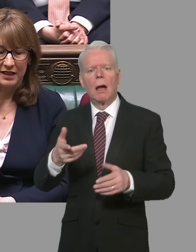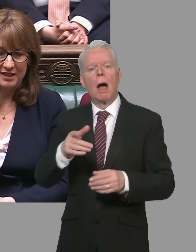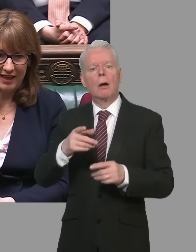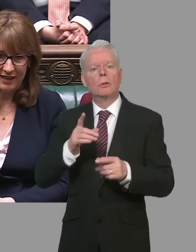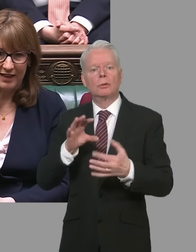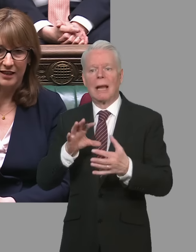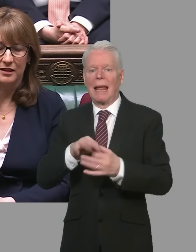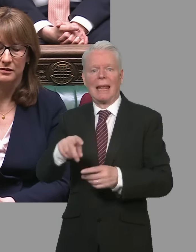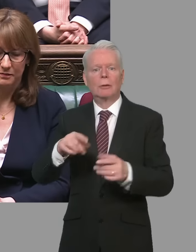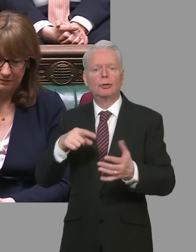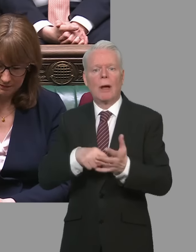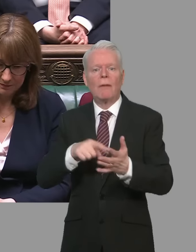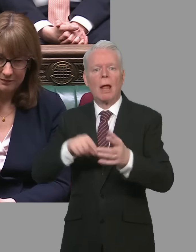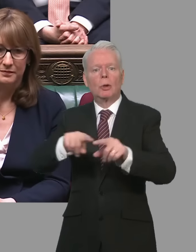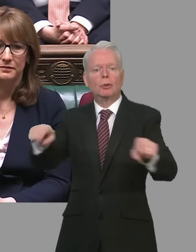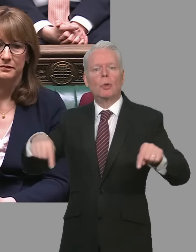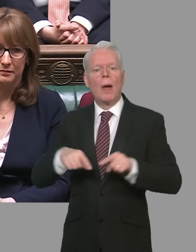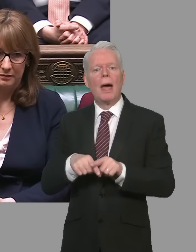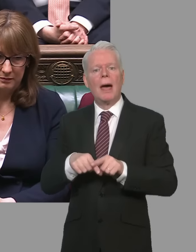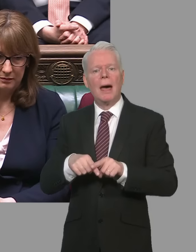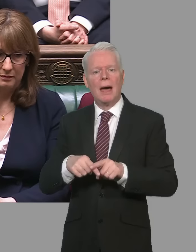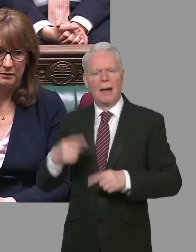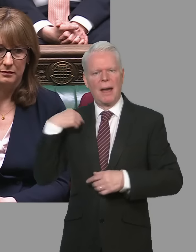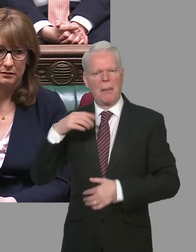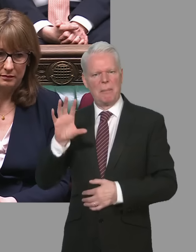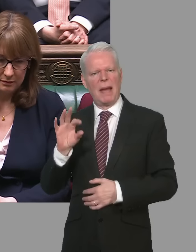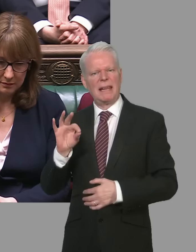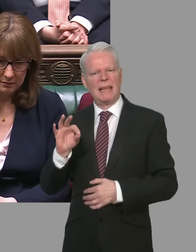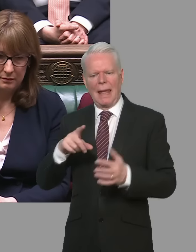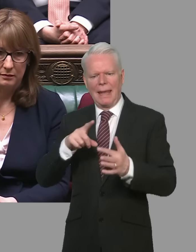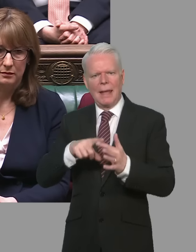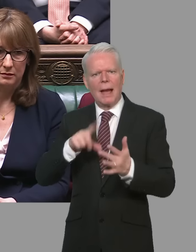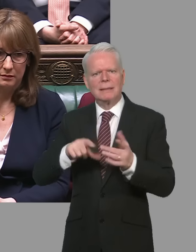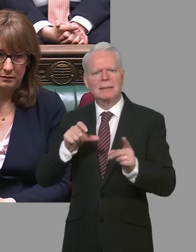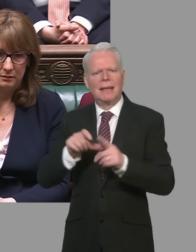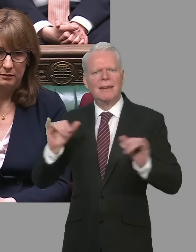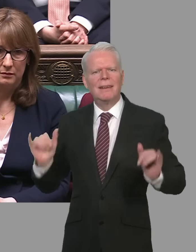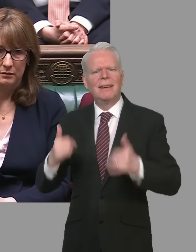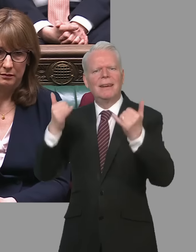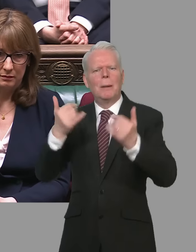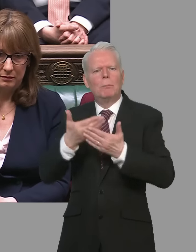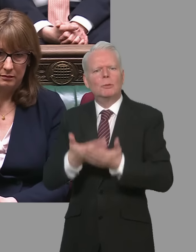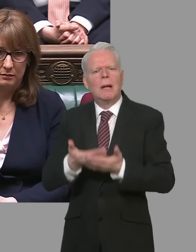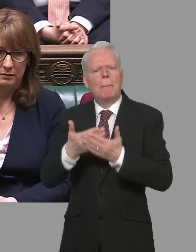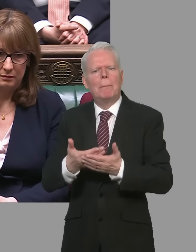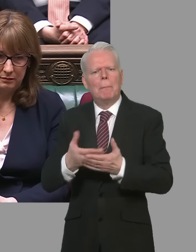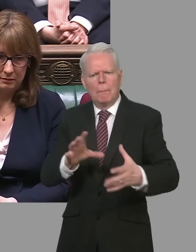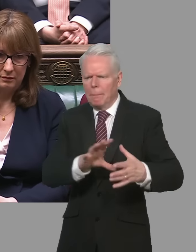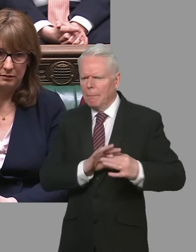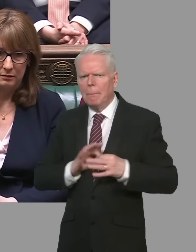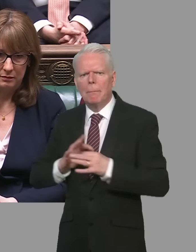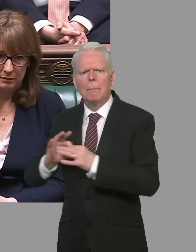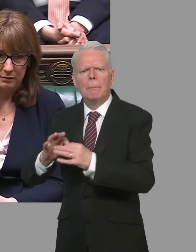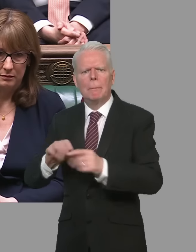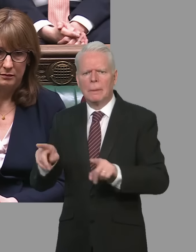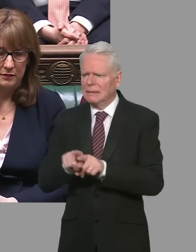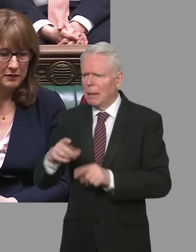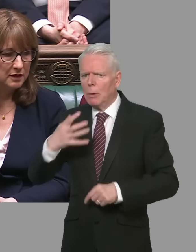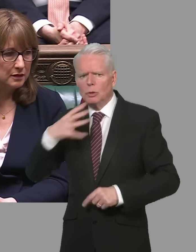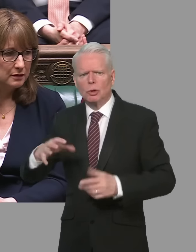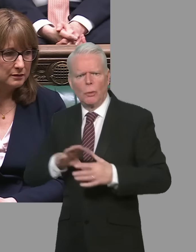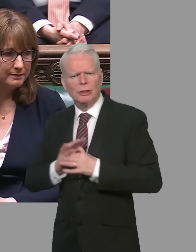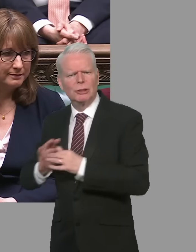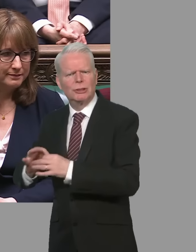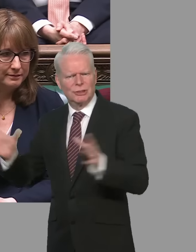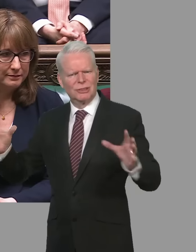Britain, contrary to what the Shadow Justice Secretary said last week, supported by the Leader of the Opposition.